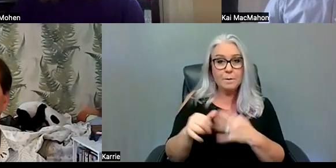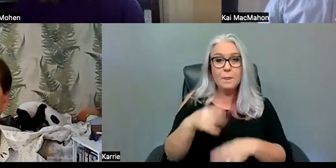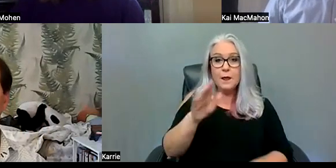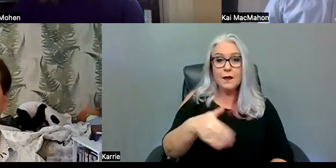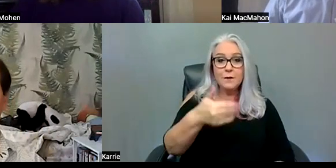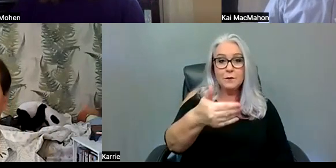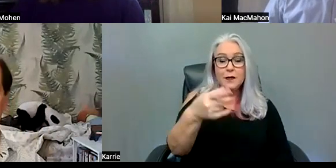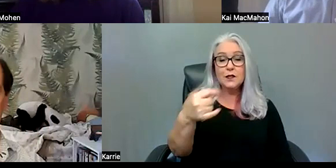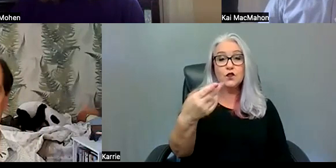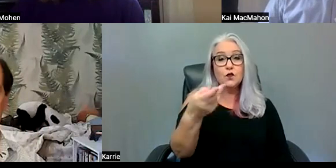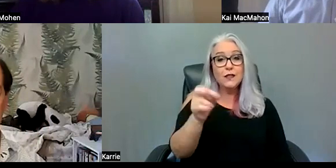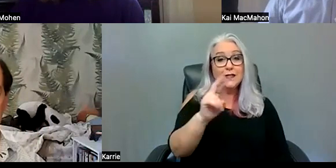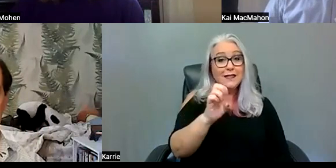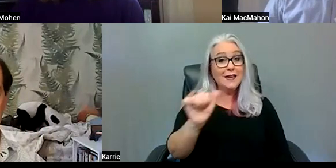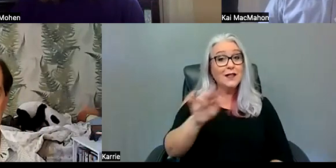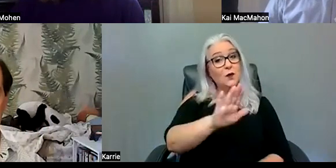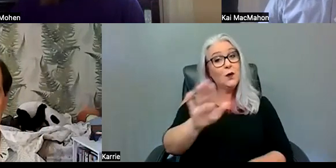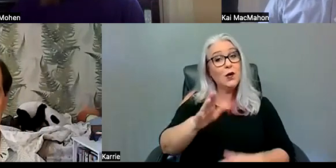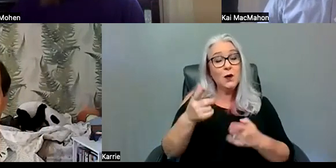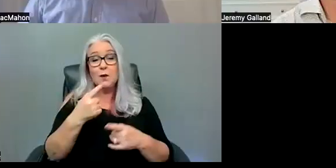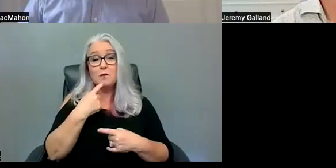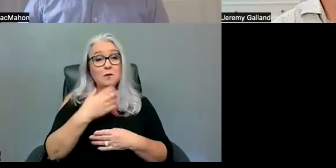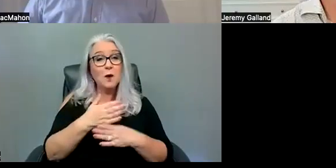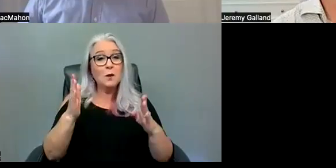you then for the opening statement.